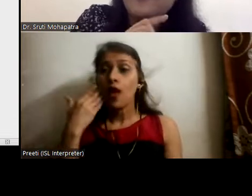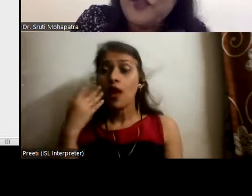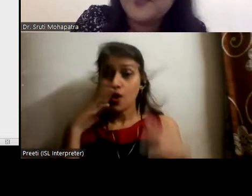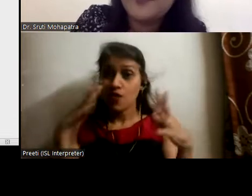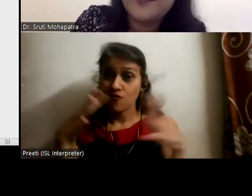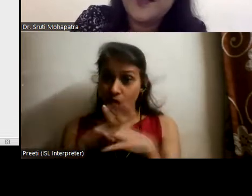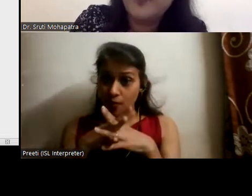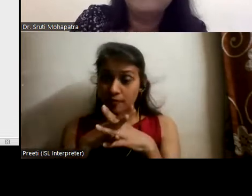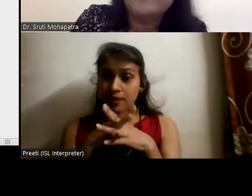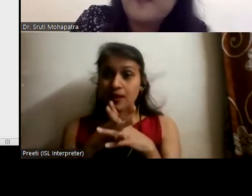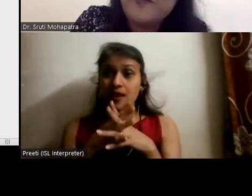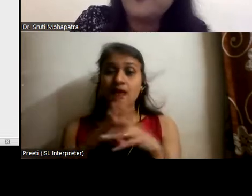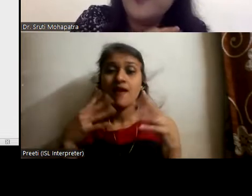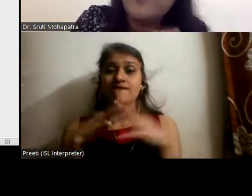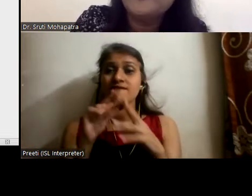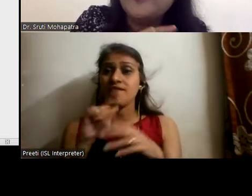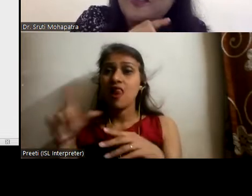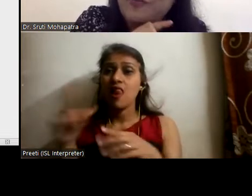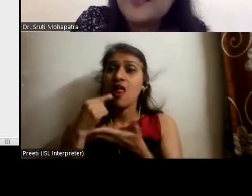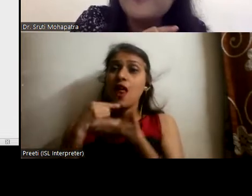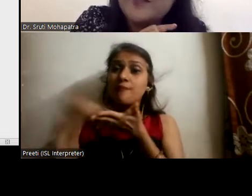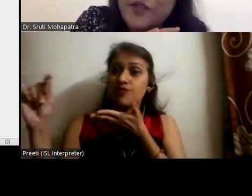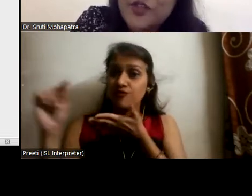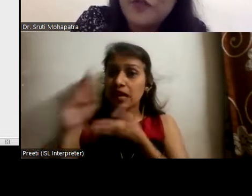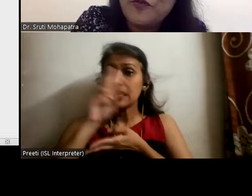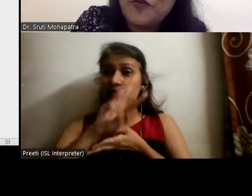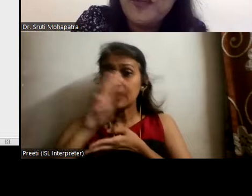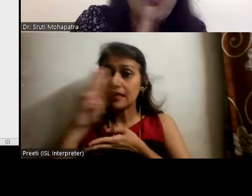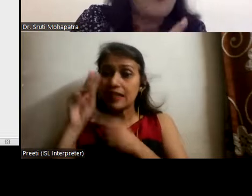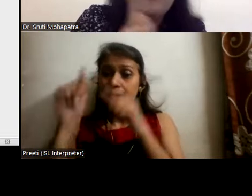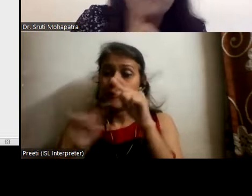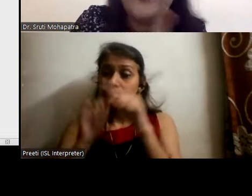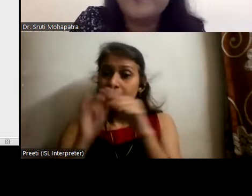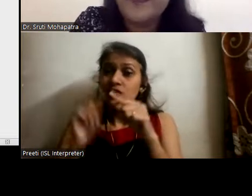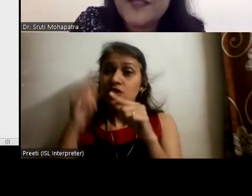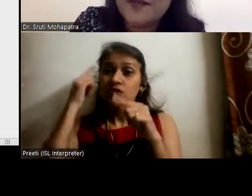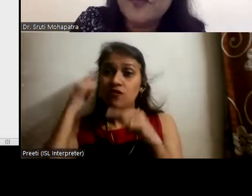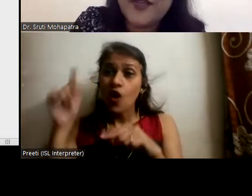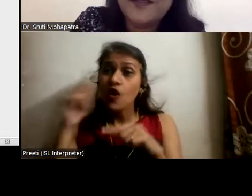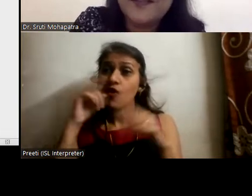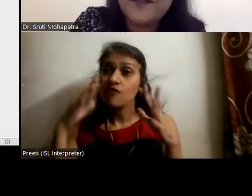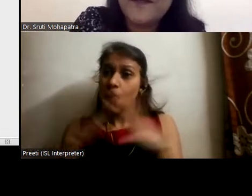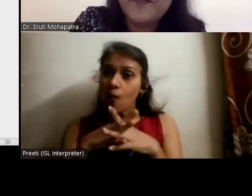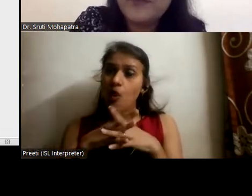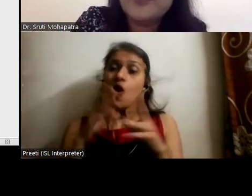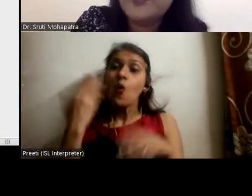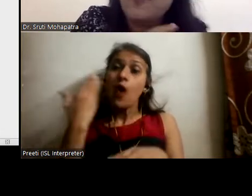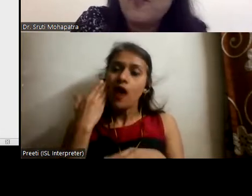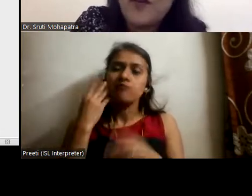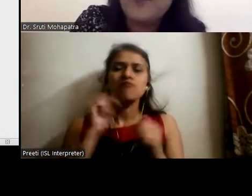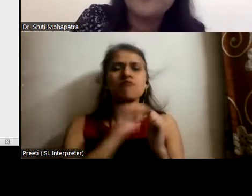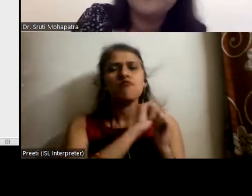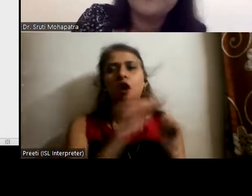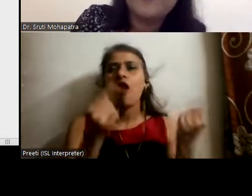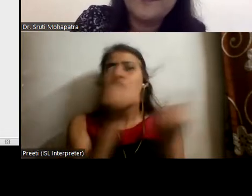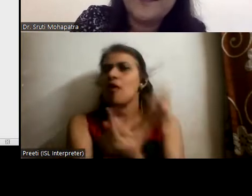is introduced, whenever we talk about 33% reservation for women, all political parties come together because they don't